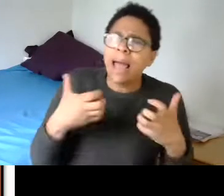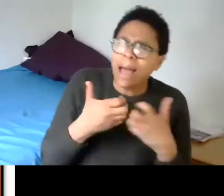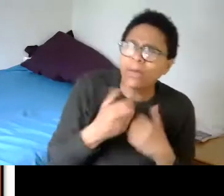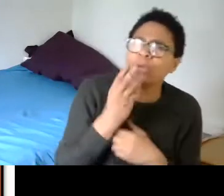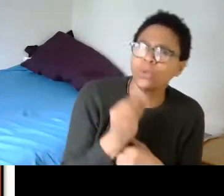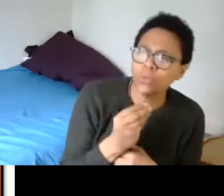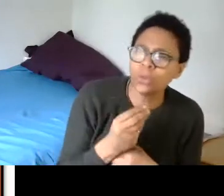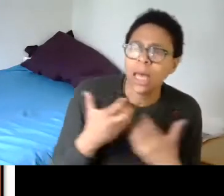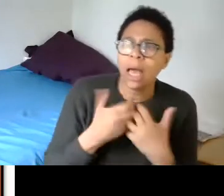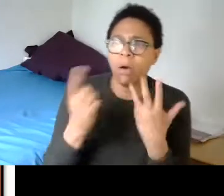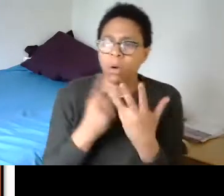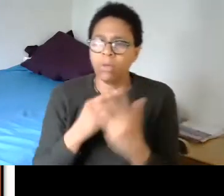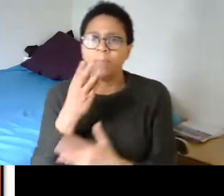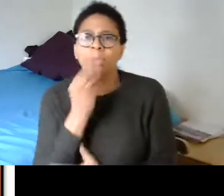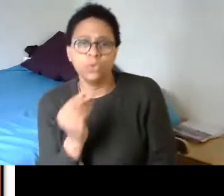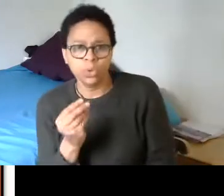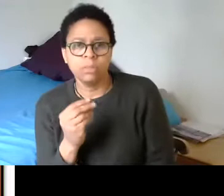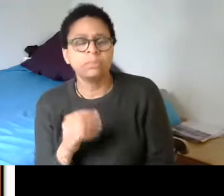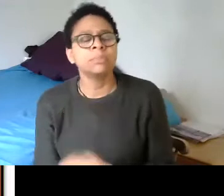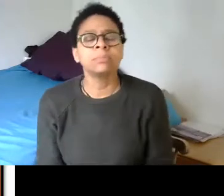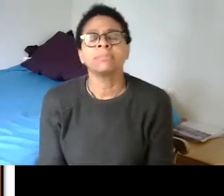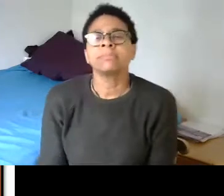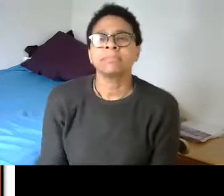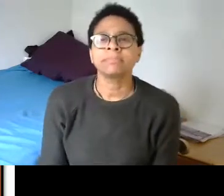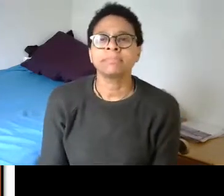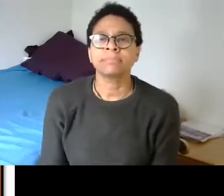and the way other people use them as well.